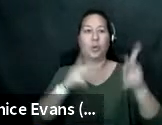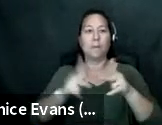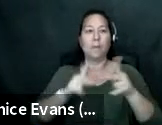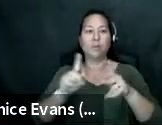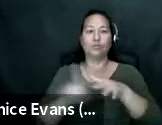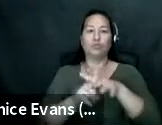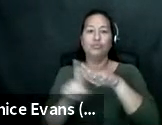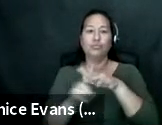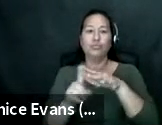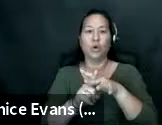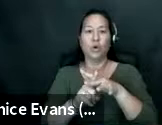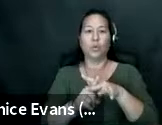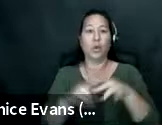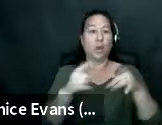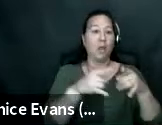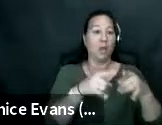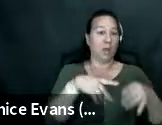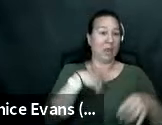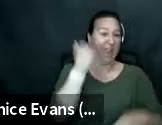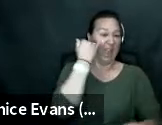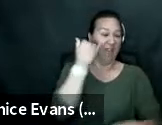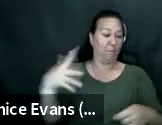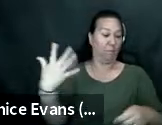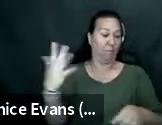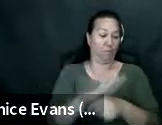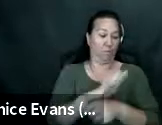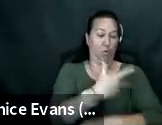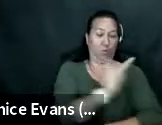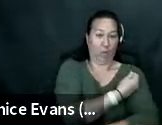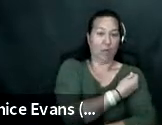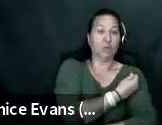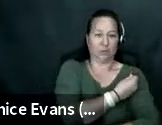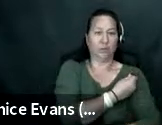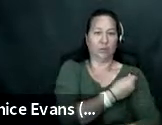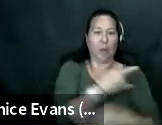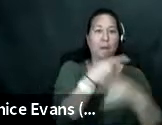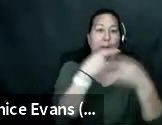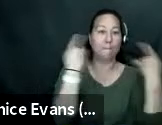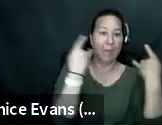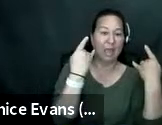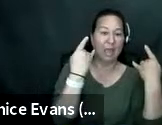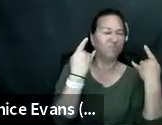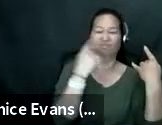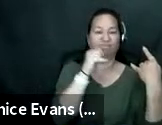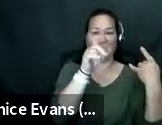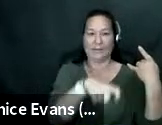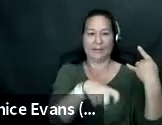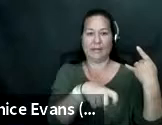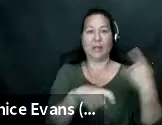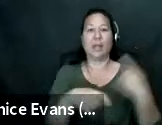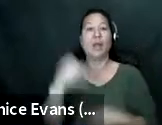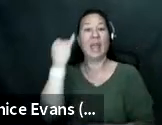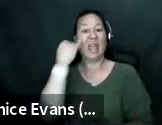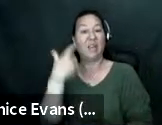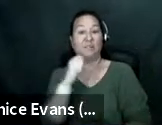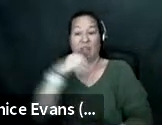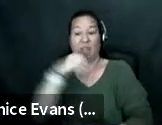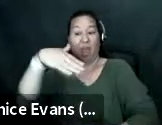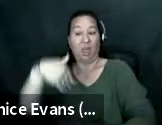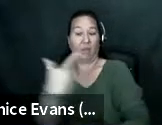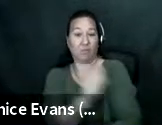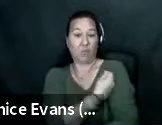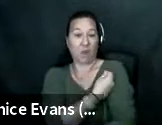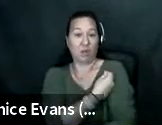Now, there are certain settings that it does not matter whether you're vaccinated or not, where you will have to wear a mask. And